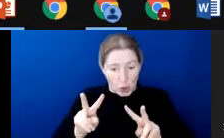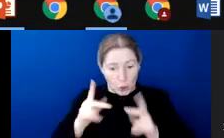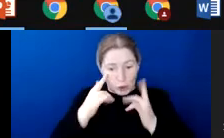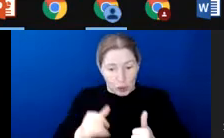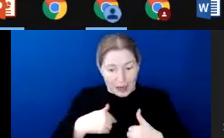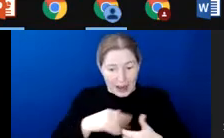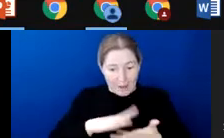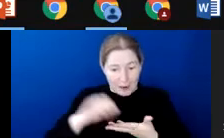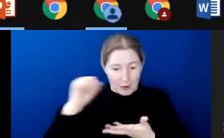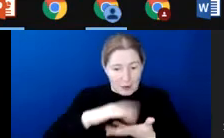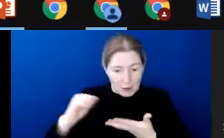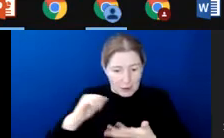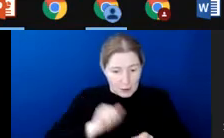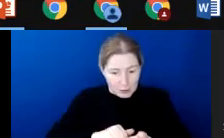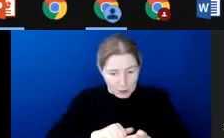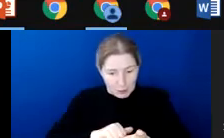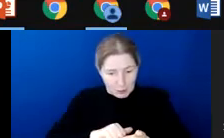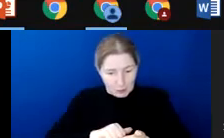using corporate credit card,